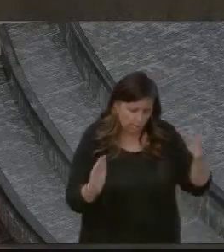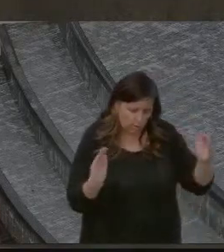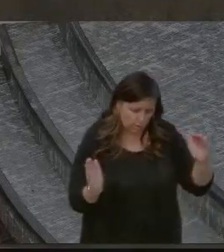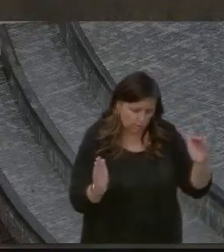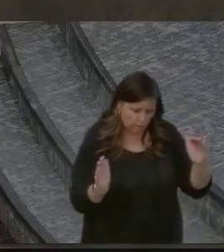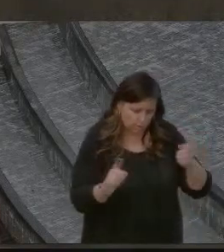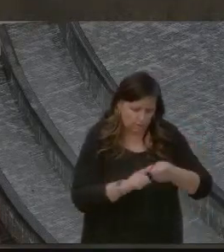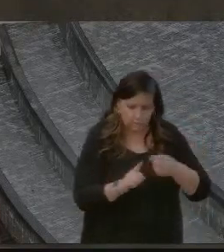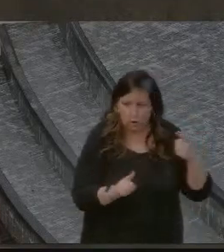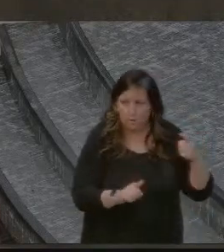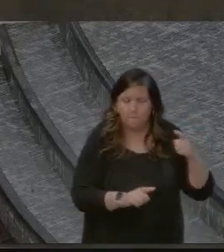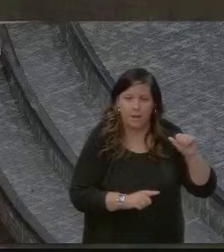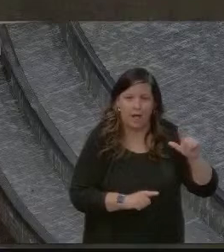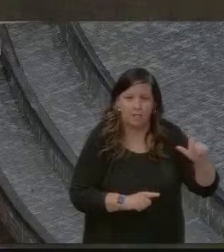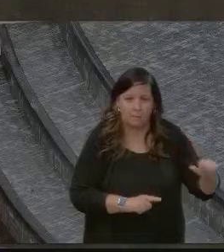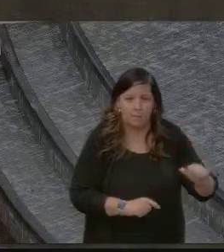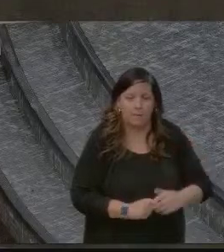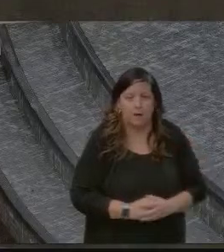from Alabama,